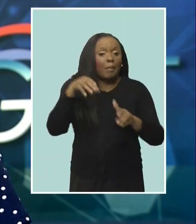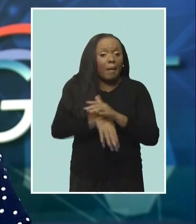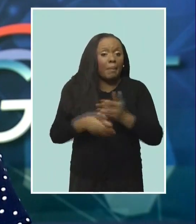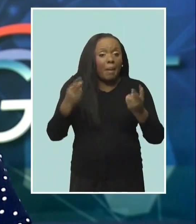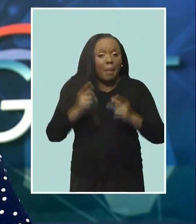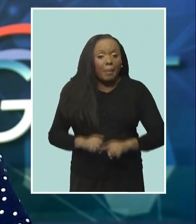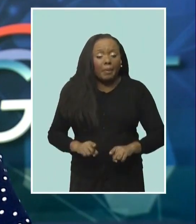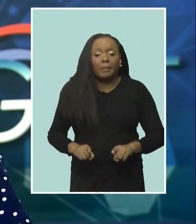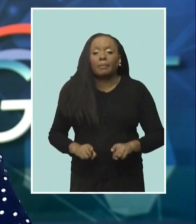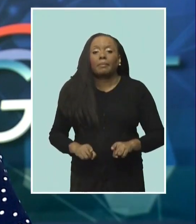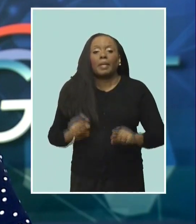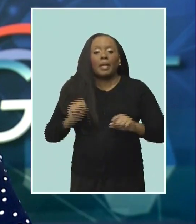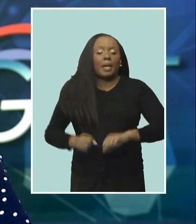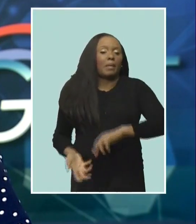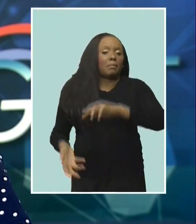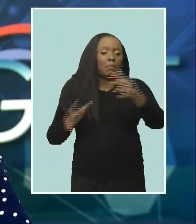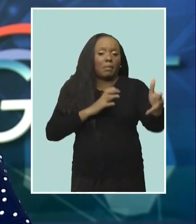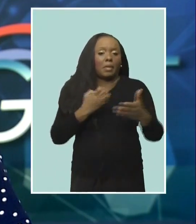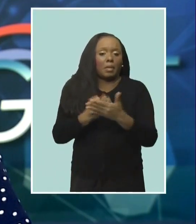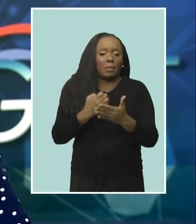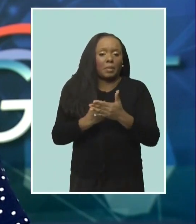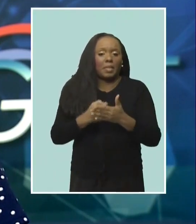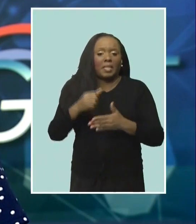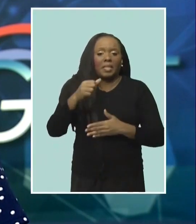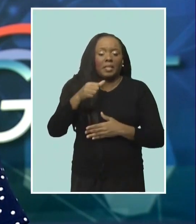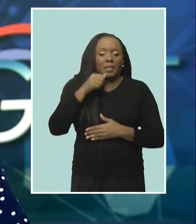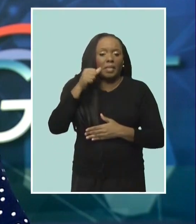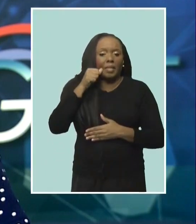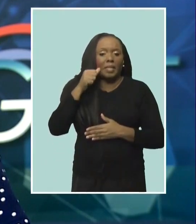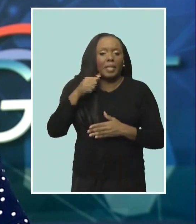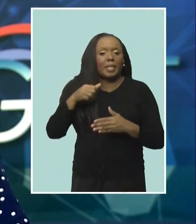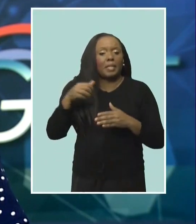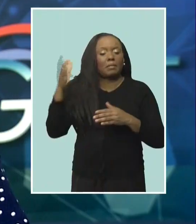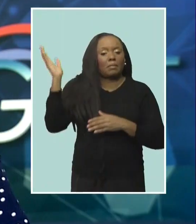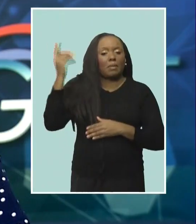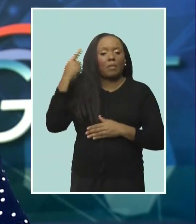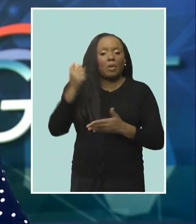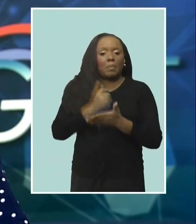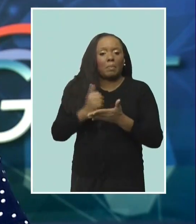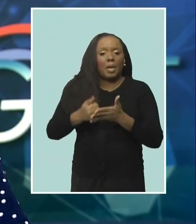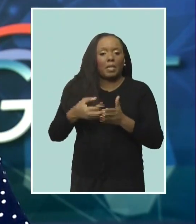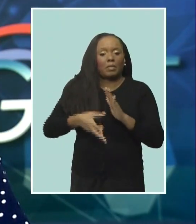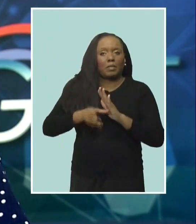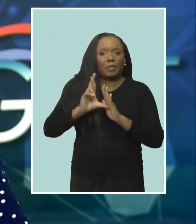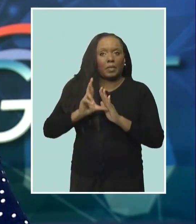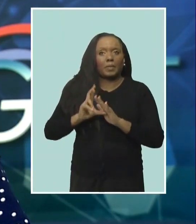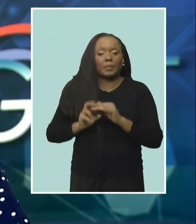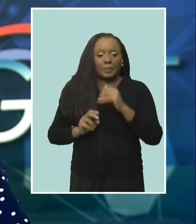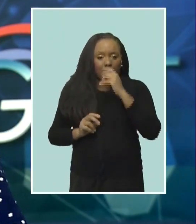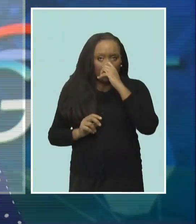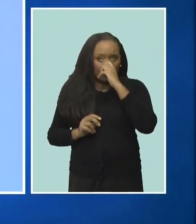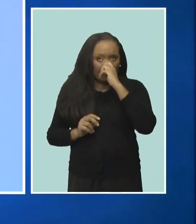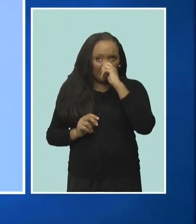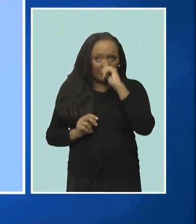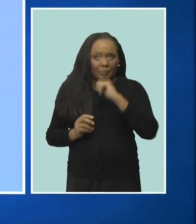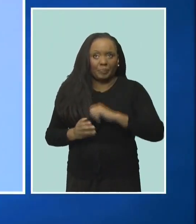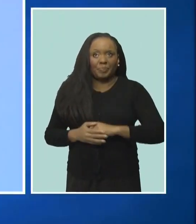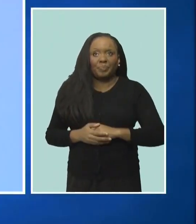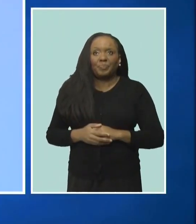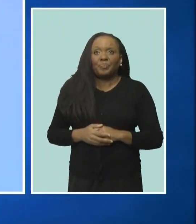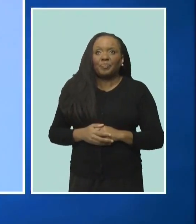point while speaking at the bank's review of Barbados' economic performance for 2024. Look at